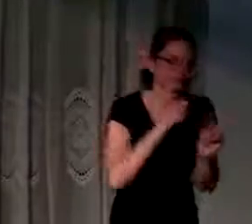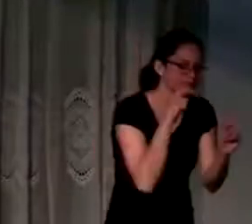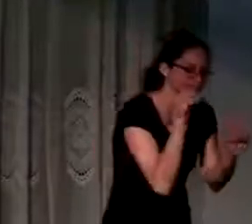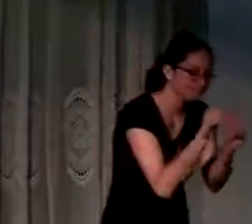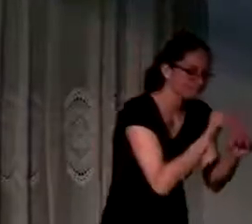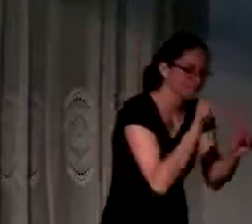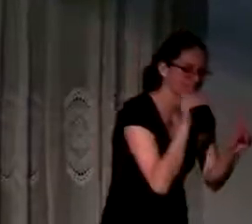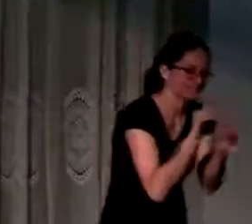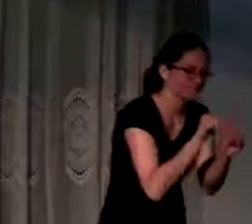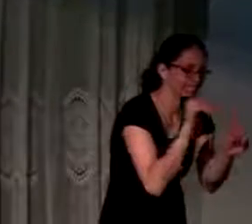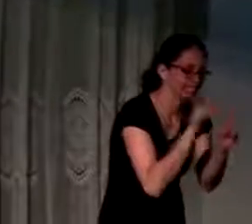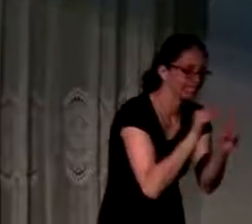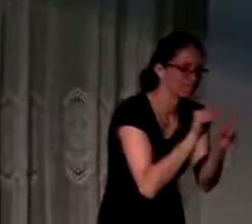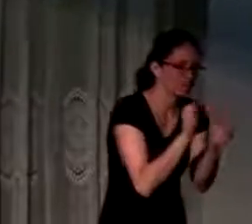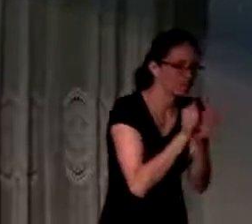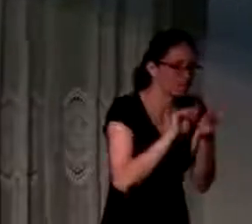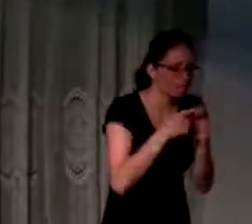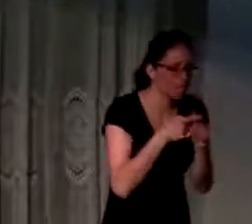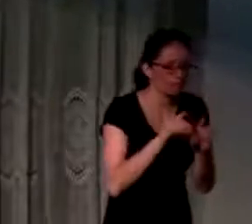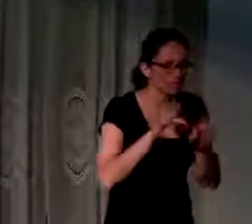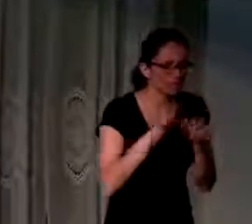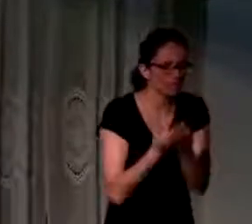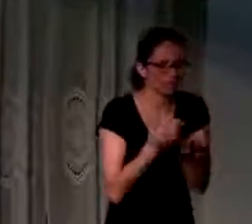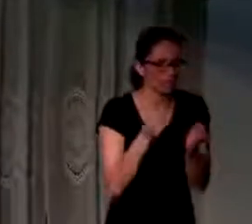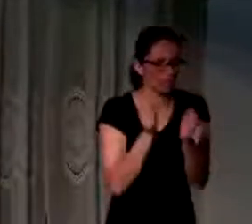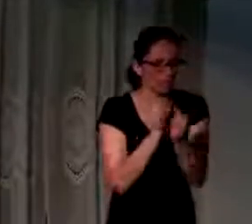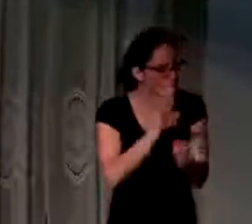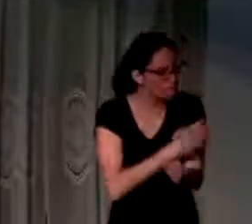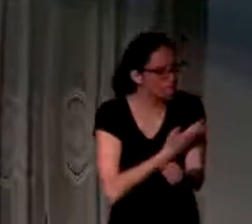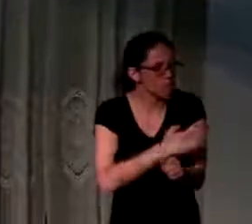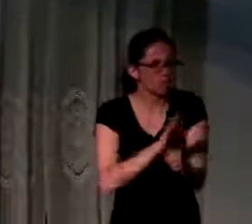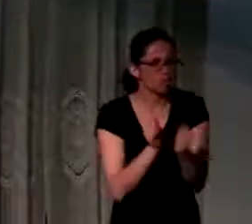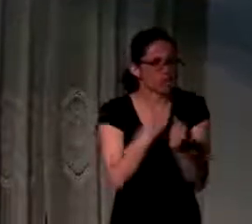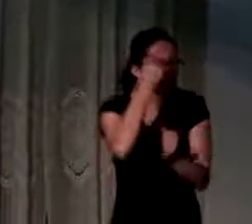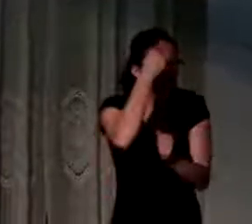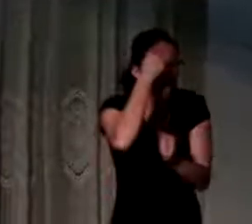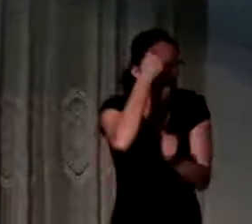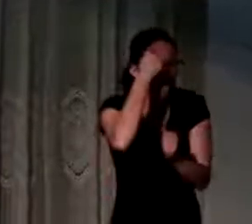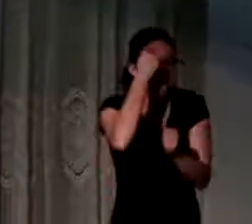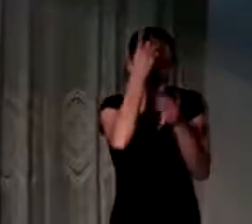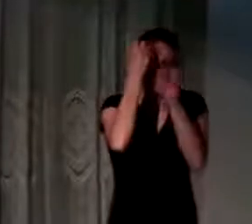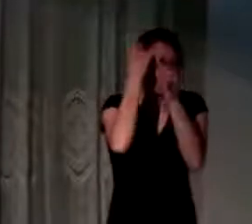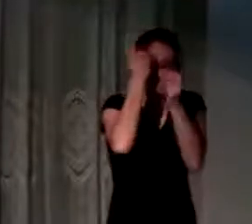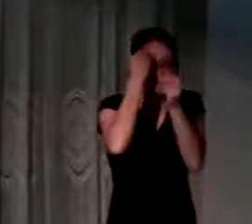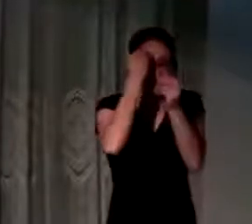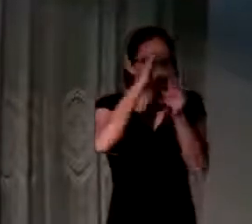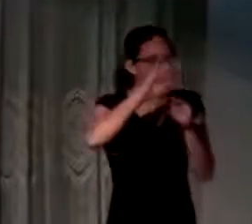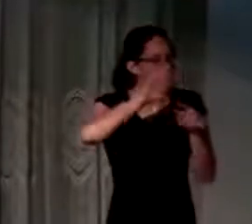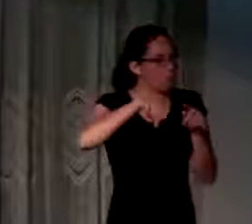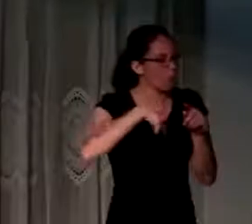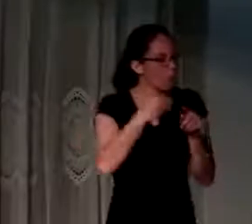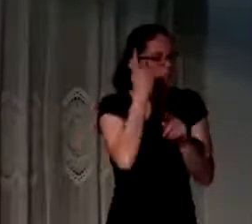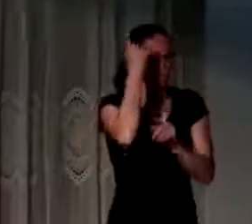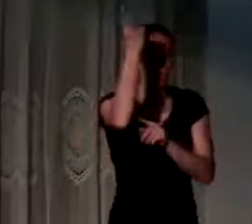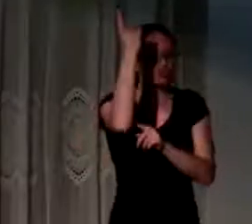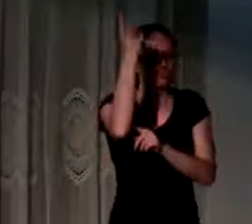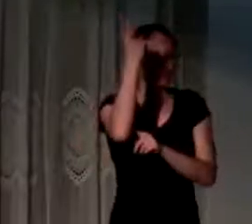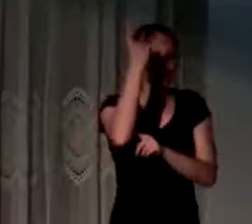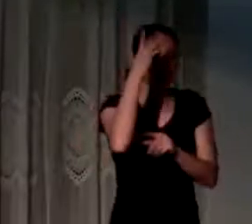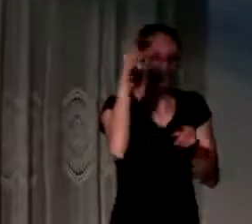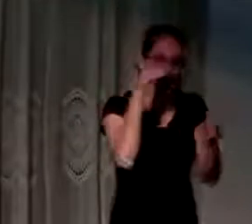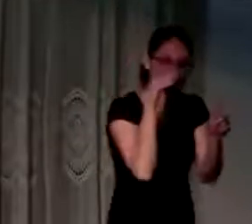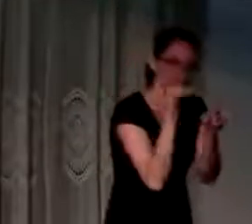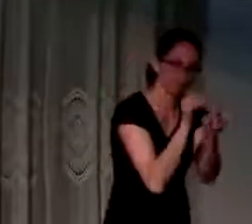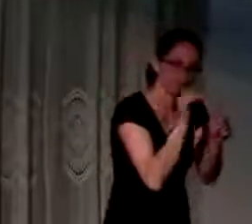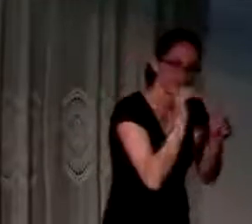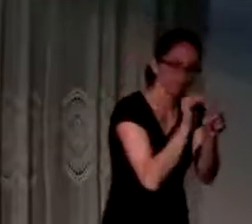in their friends, in their books, in their imaginations, in their fears, in their situations. Just absolutely do what you did